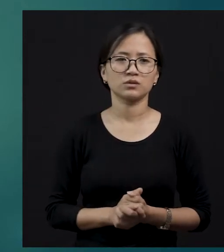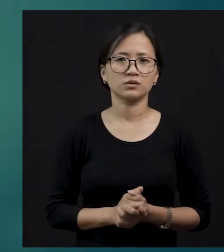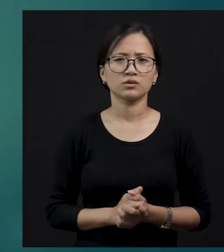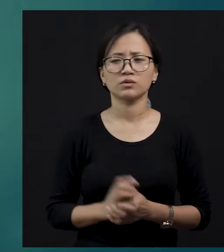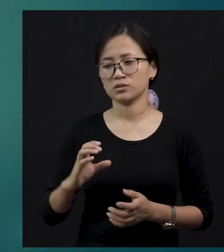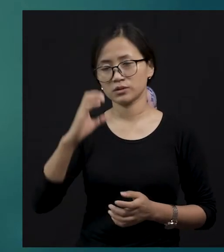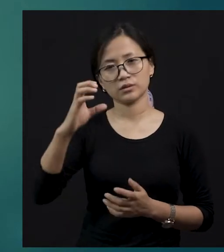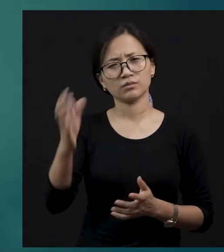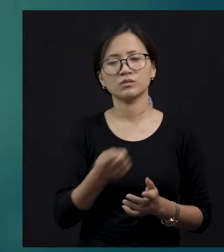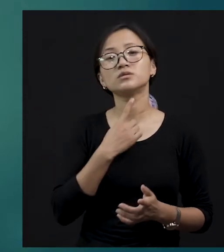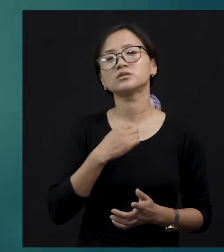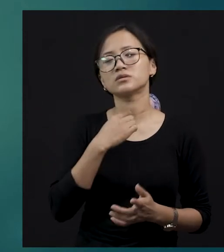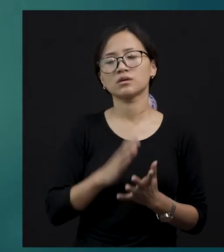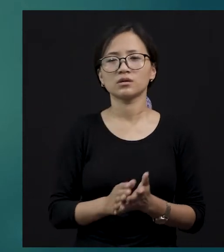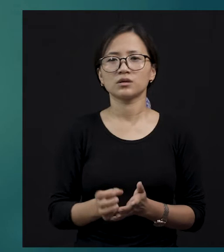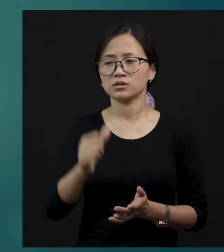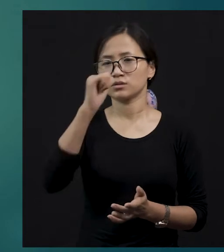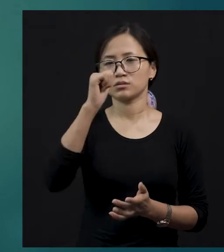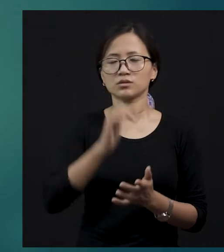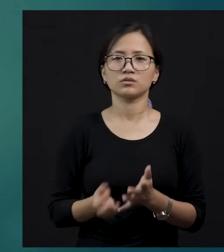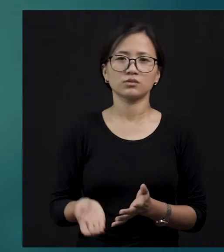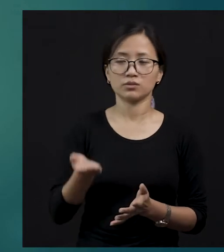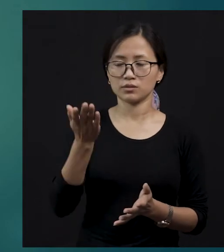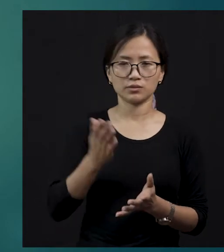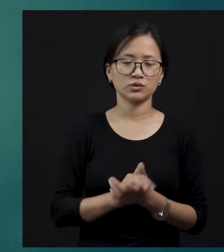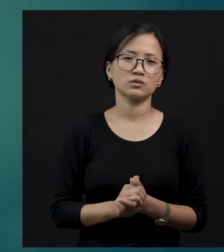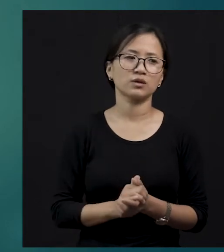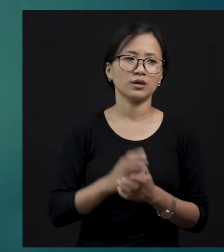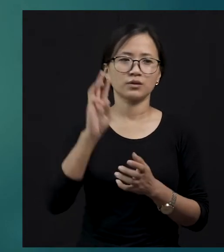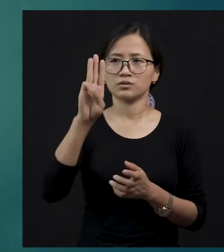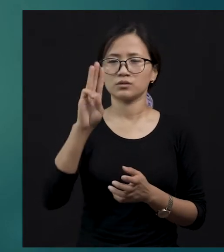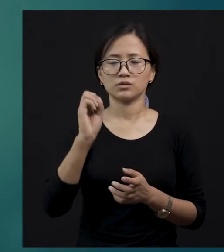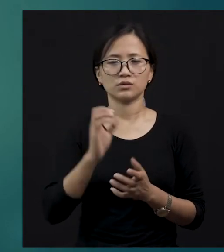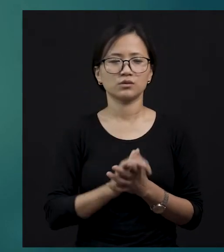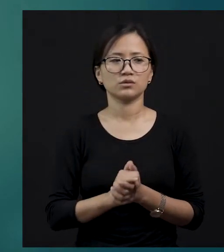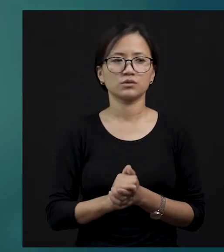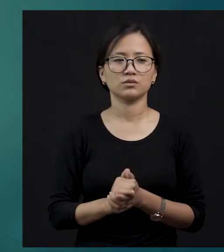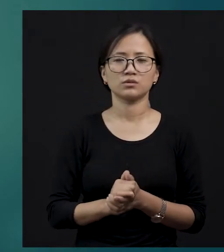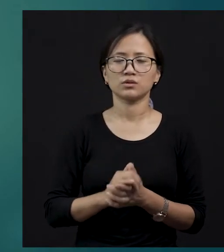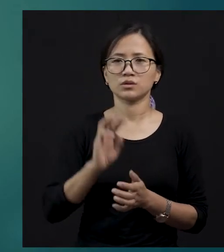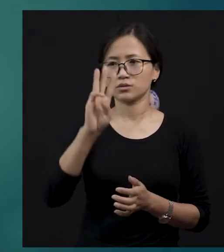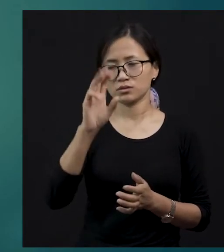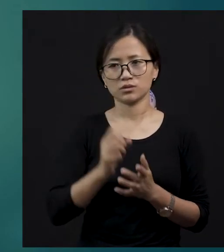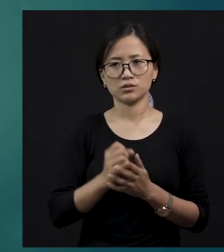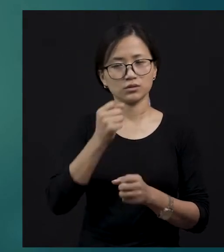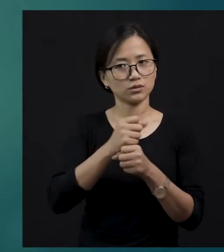is thirsty, they can drink up to 30 gallons of water. That is equal to 500 glasses of